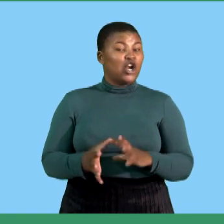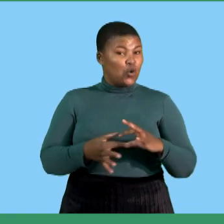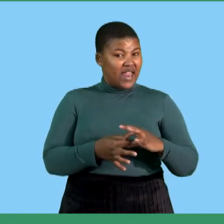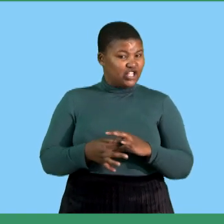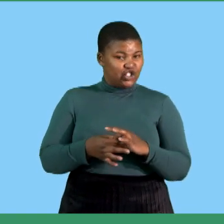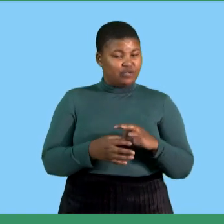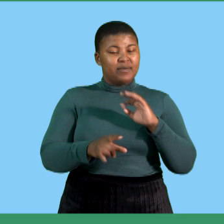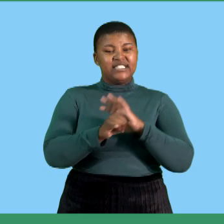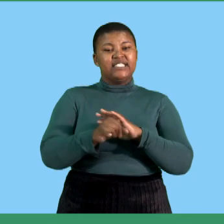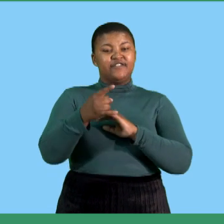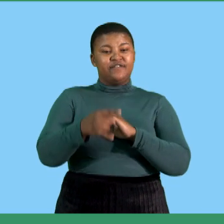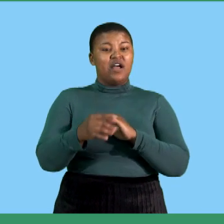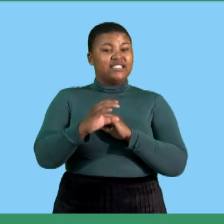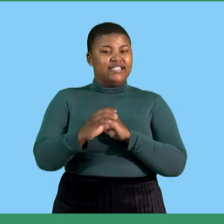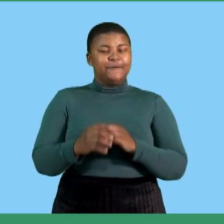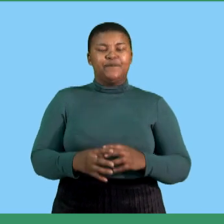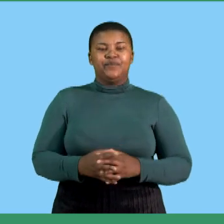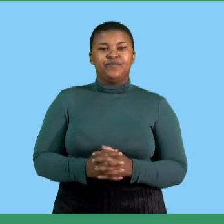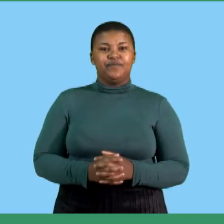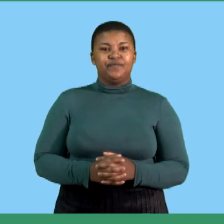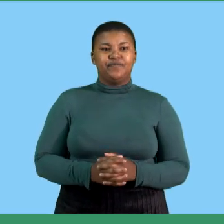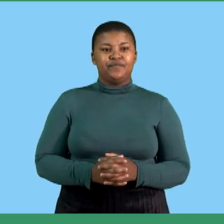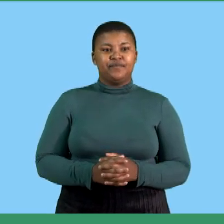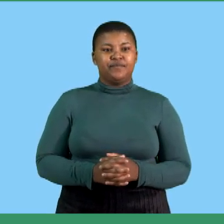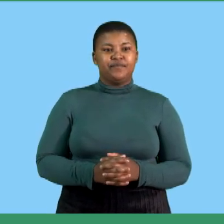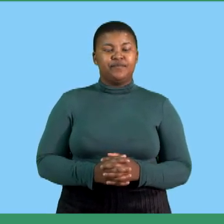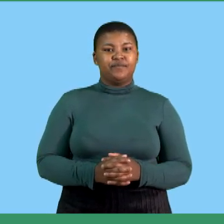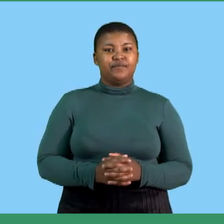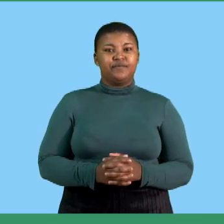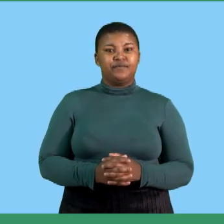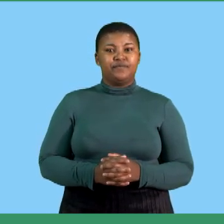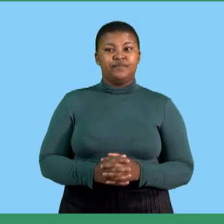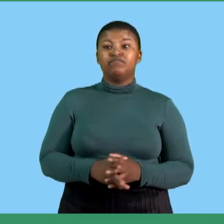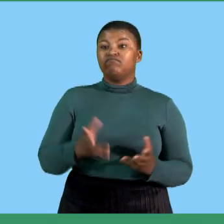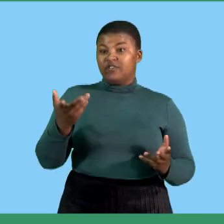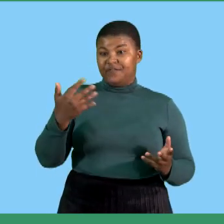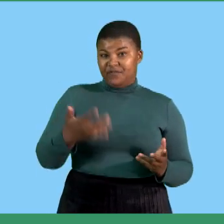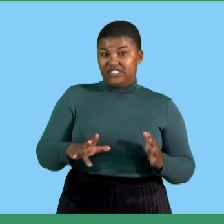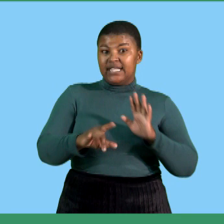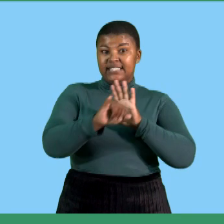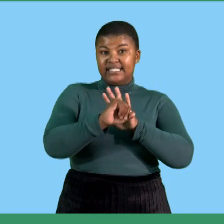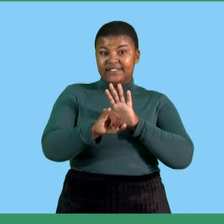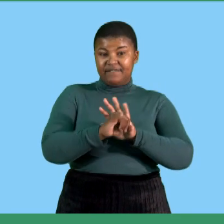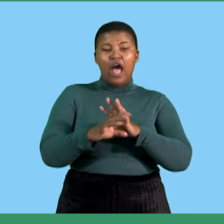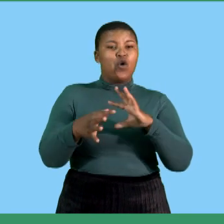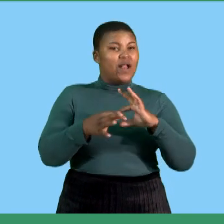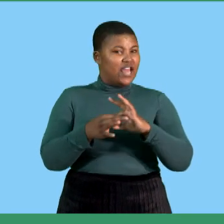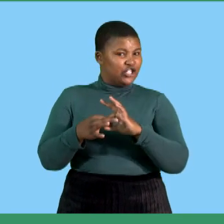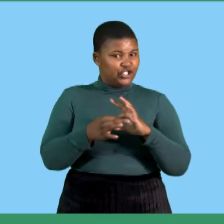or identified for statement C. So that is then where we identified